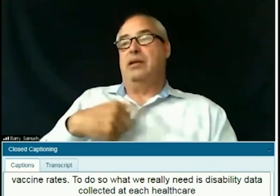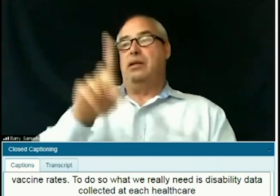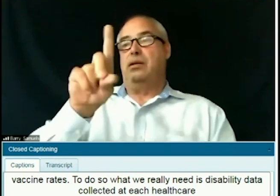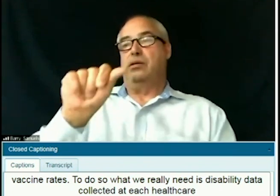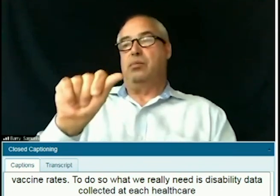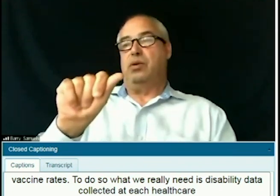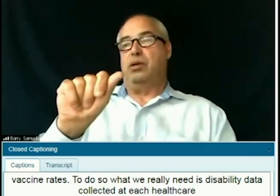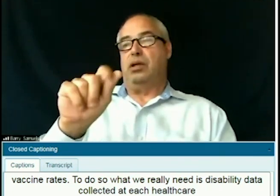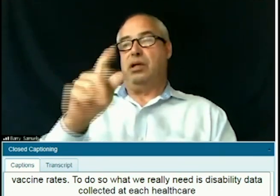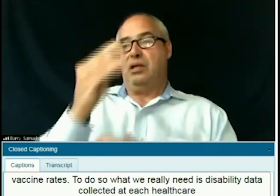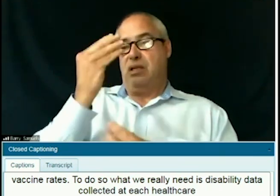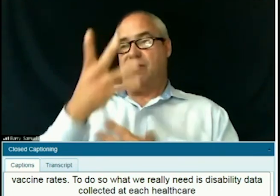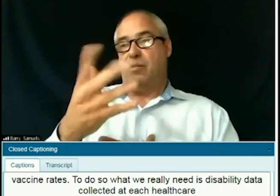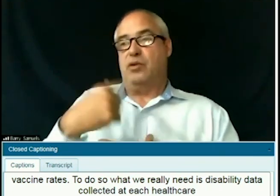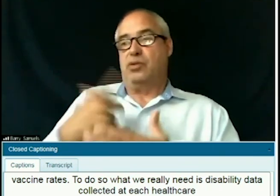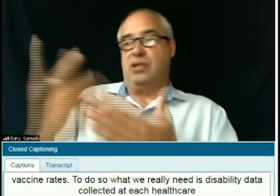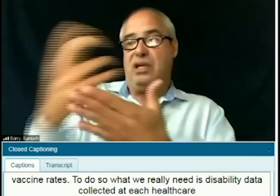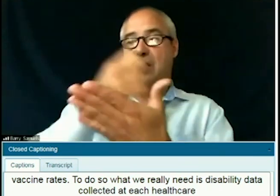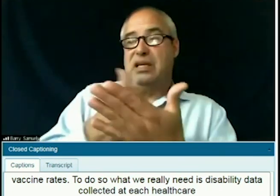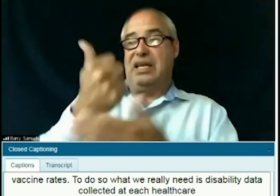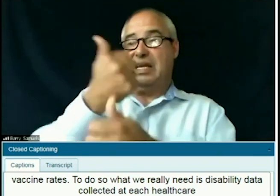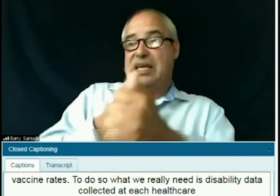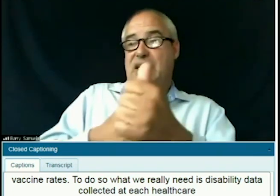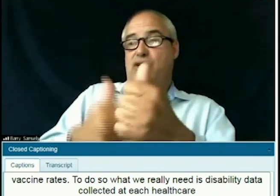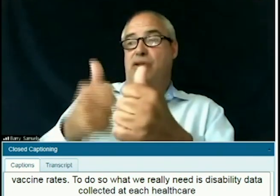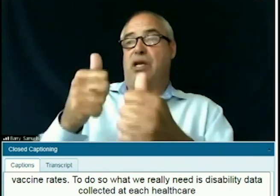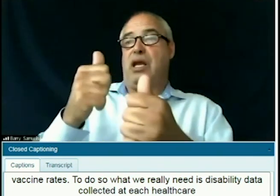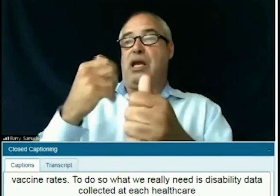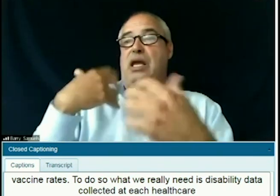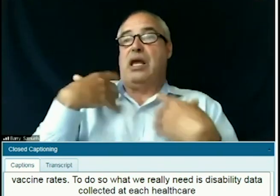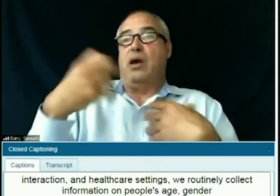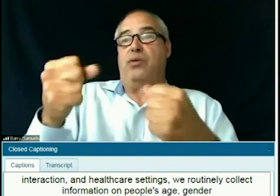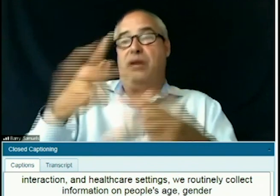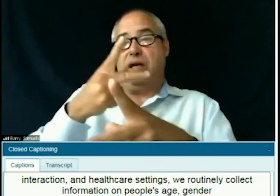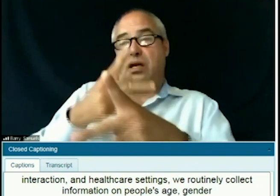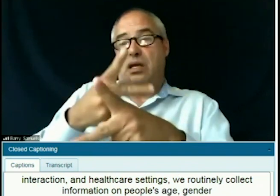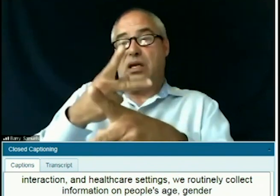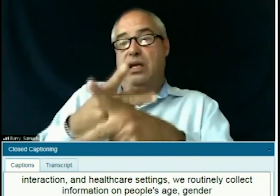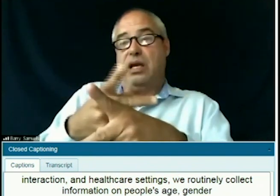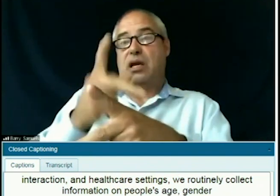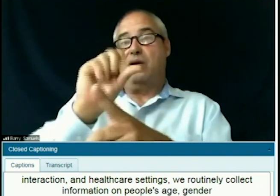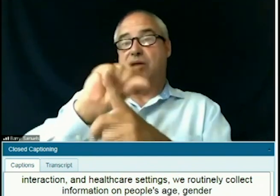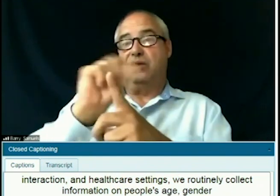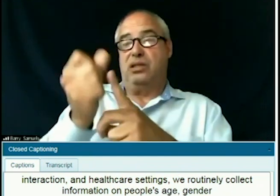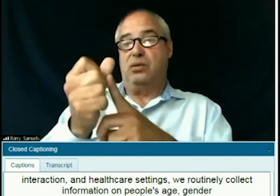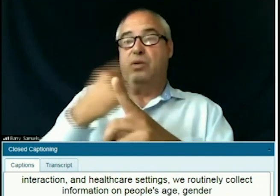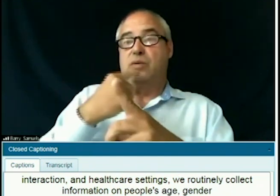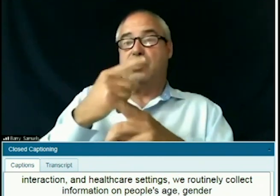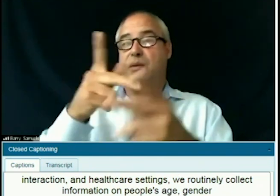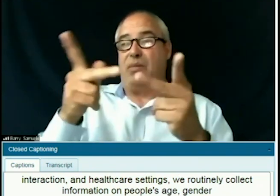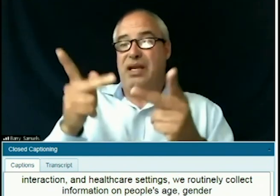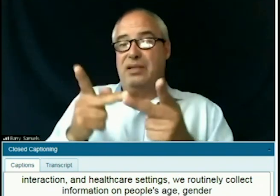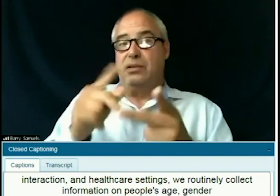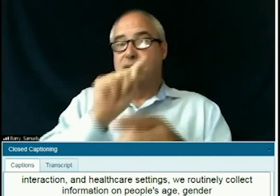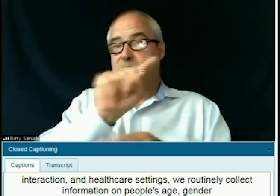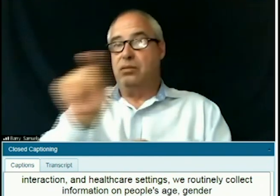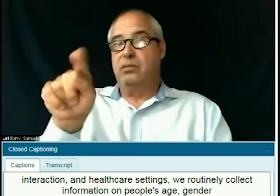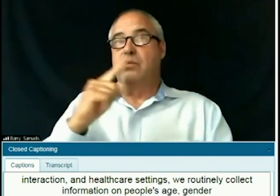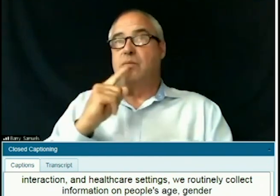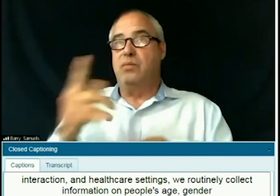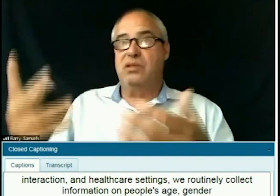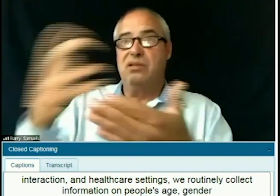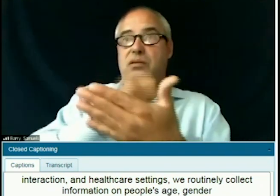data collected at each healthcare interaction. In healthcare settings, we routinely collect information on people's